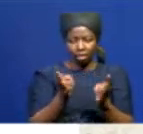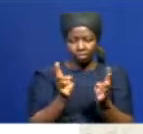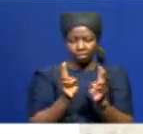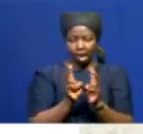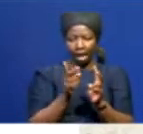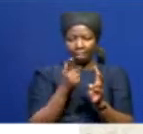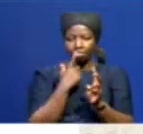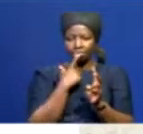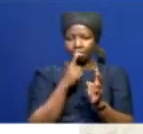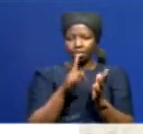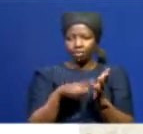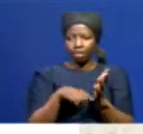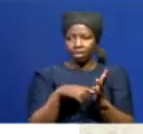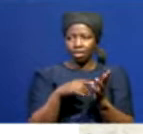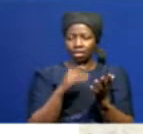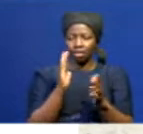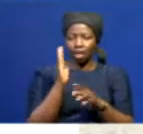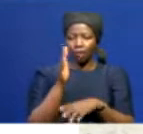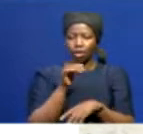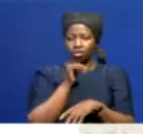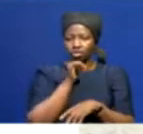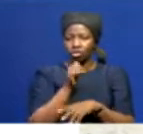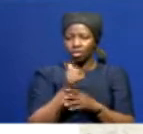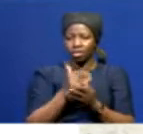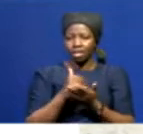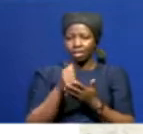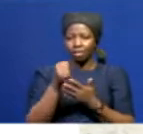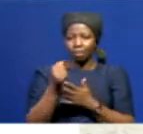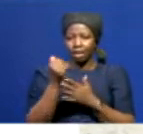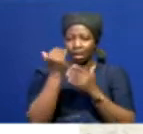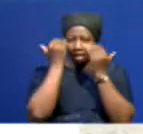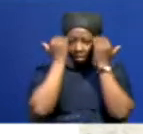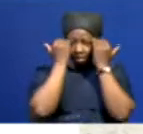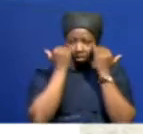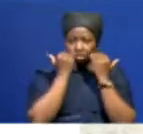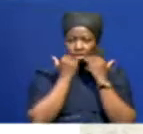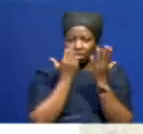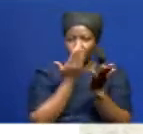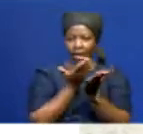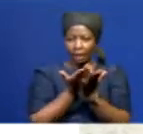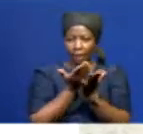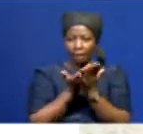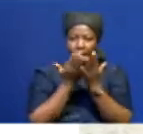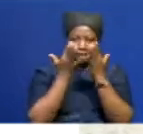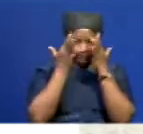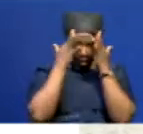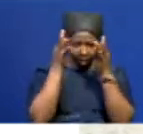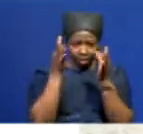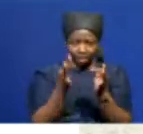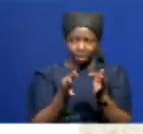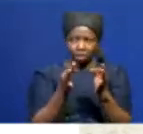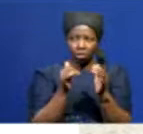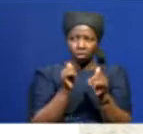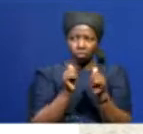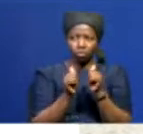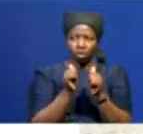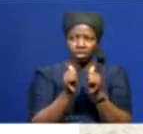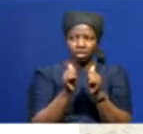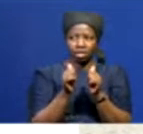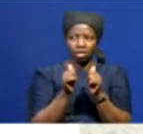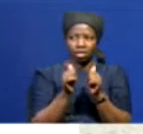will not suspend the Court of Appeals decision that lifted the